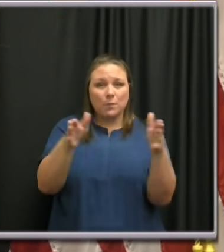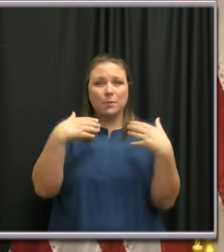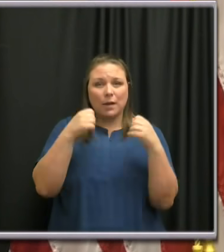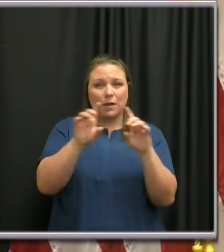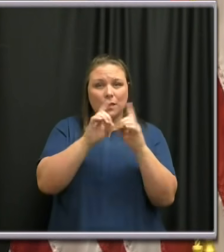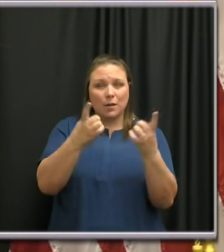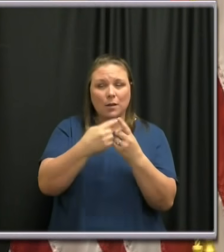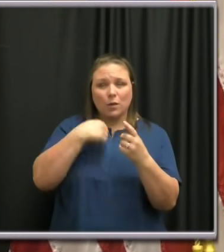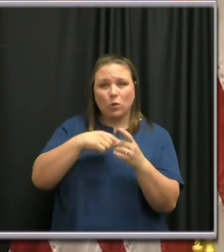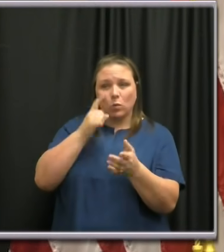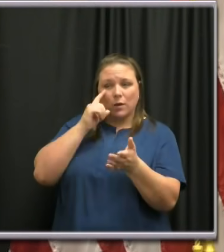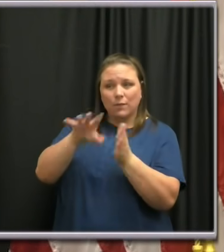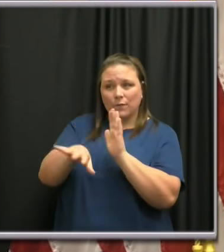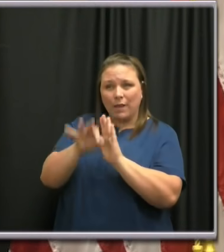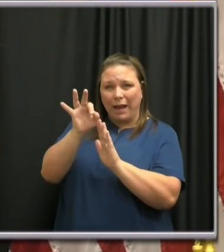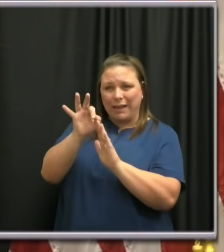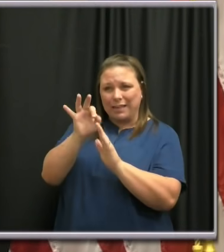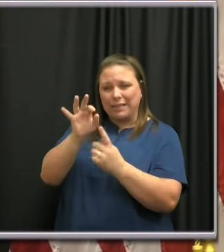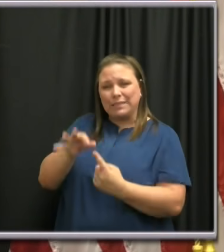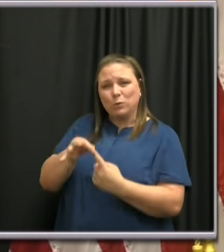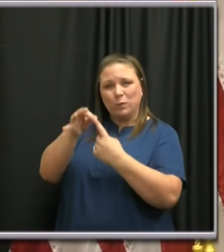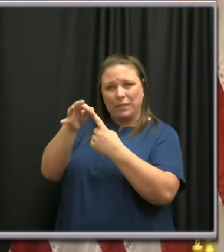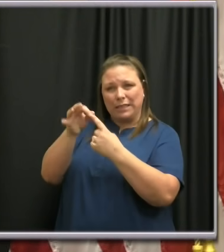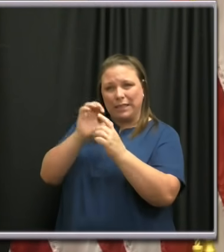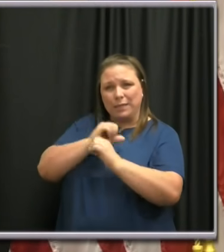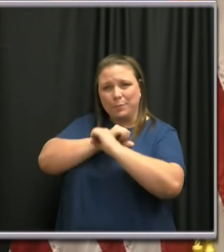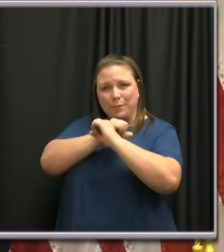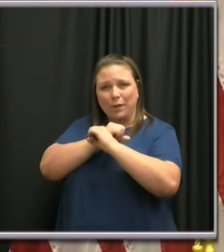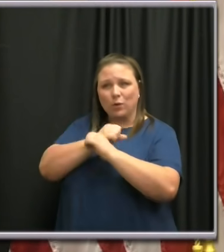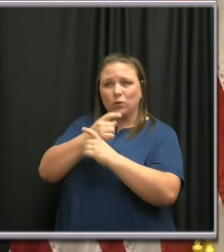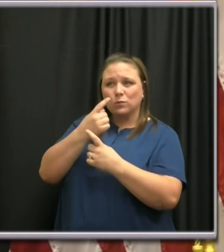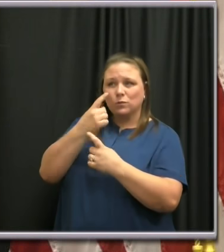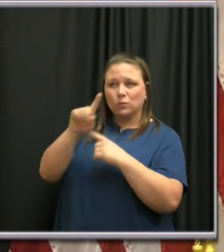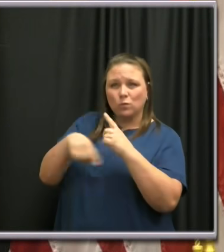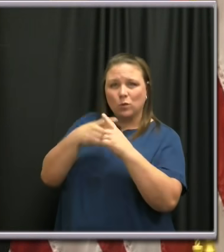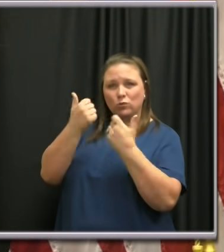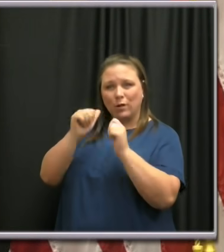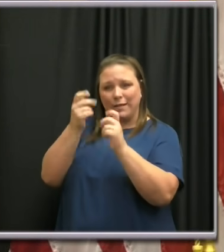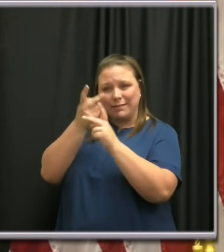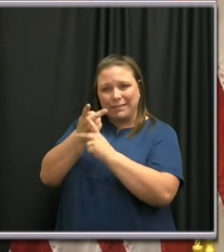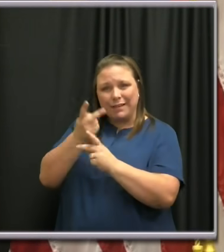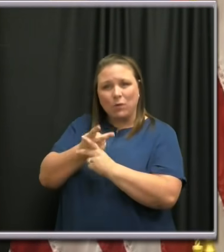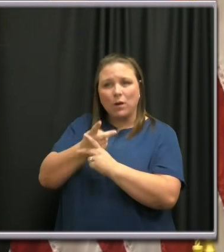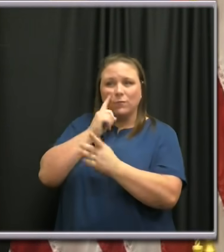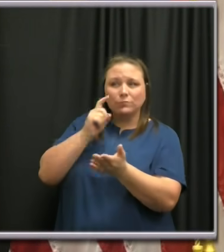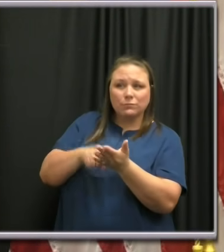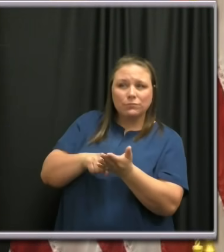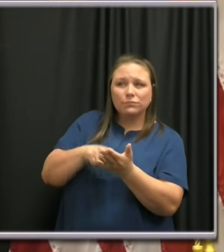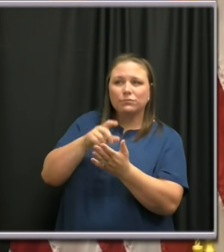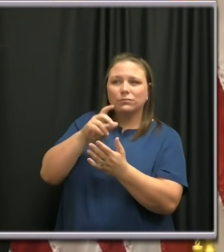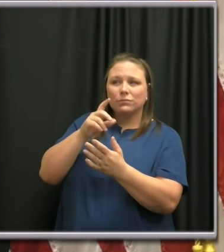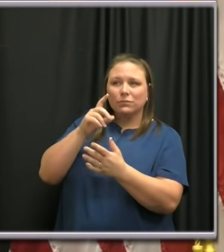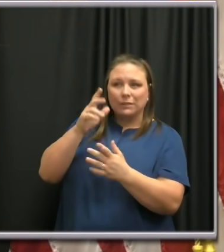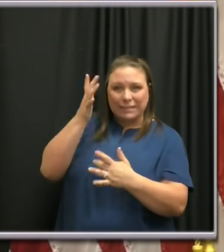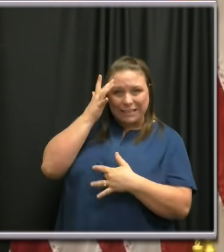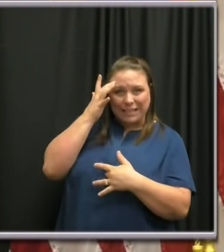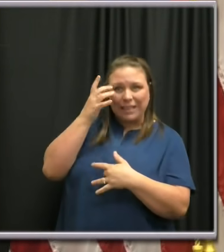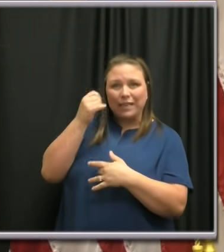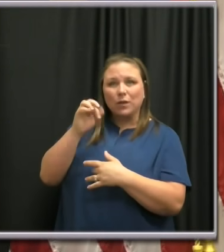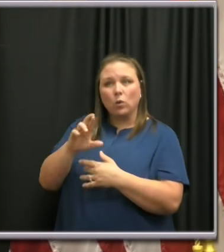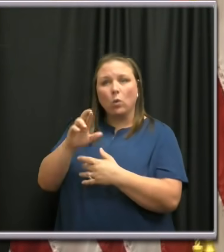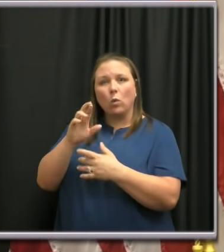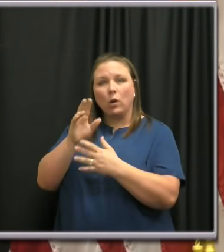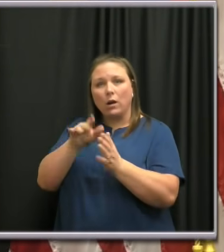barriers that immigrant families may have in accessing treatment and care for the COVID crisis. So my comment was in specific reference to some